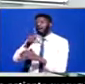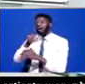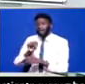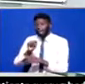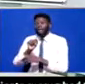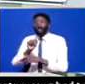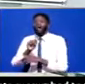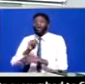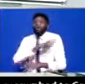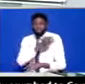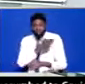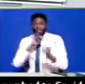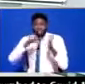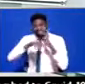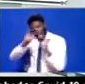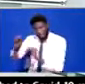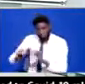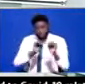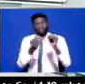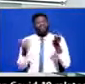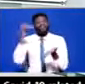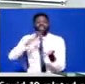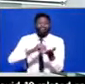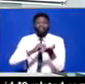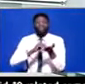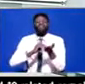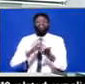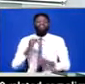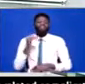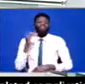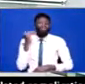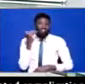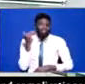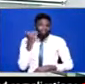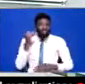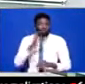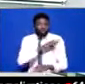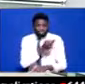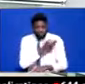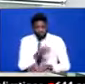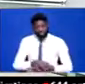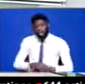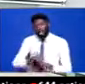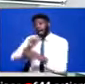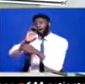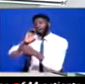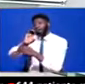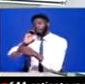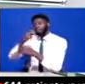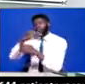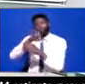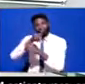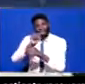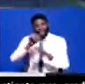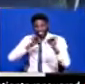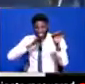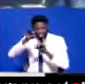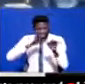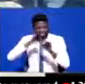County Referral Hospital. Achola Simon with details of Kenya's latest deadly fuel tanker tragedy.